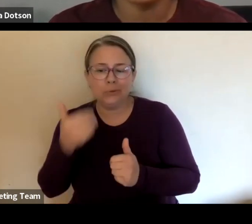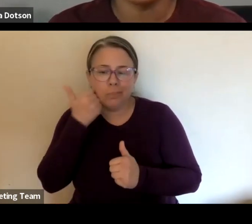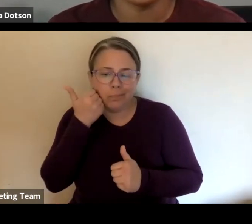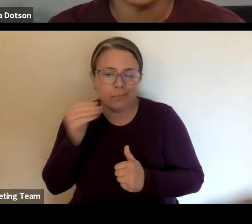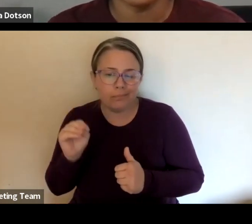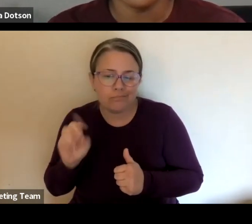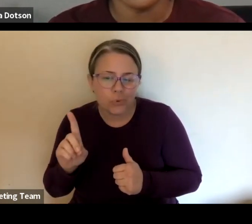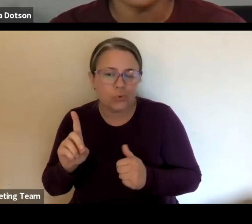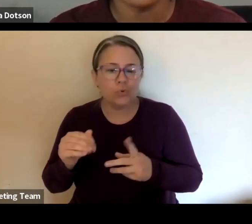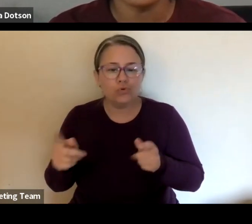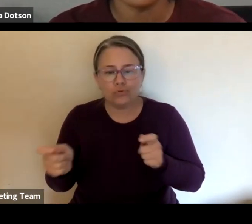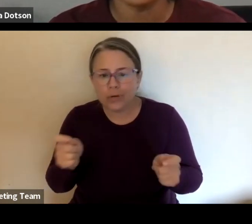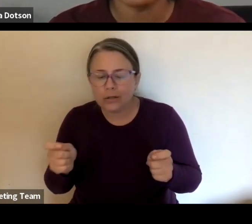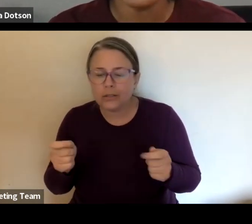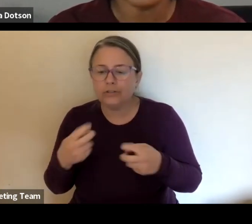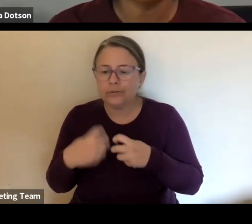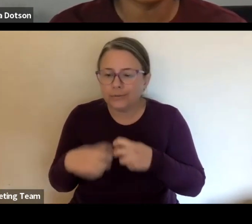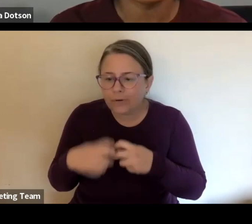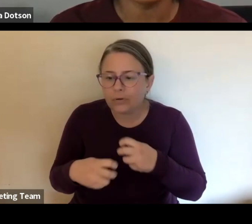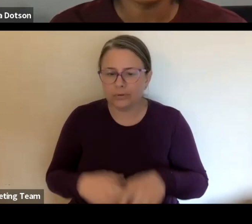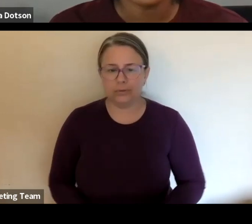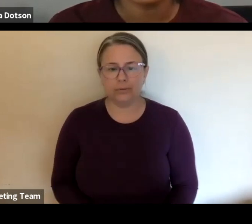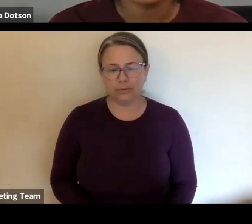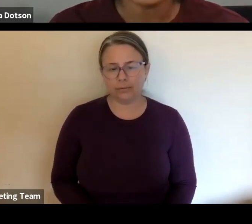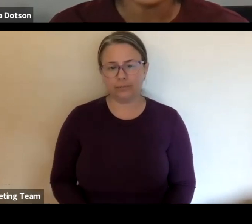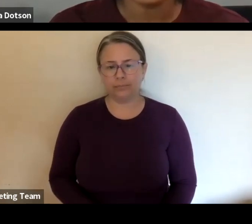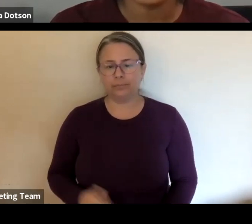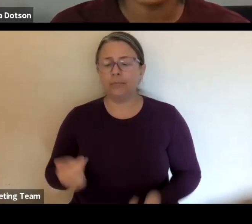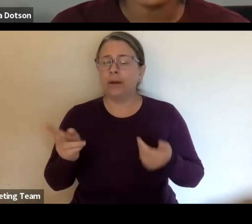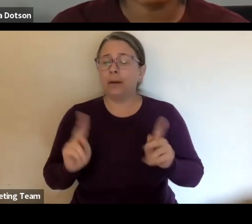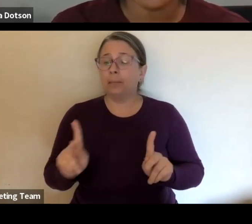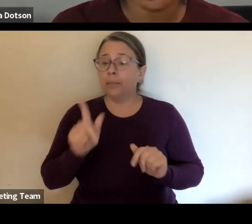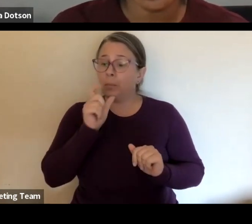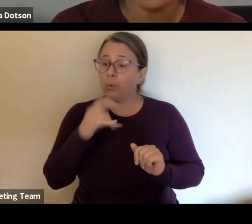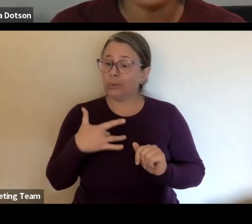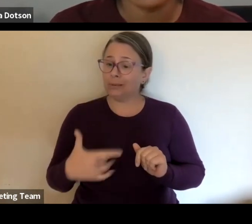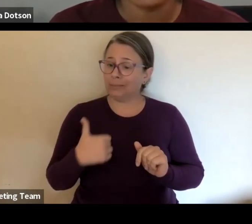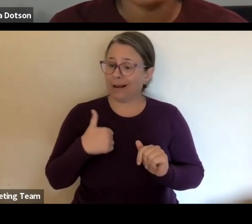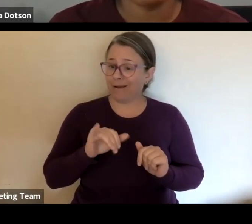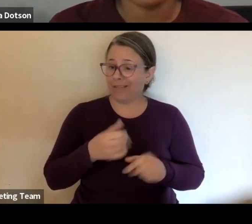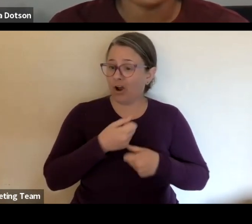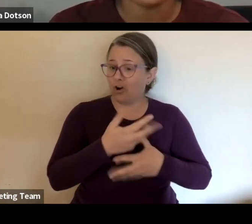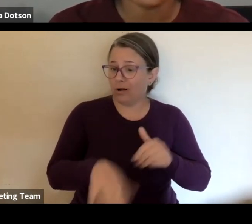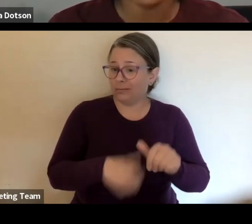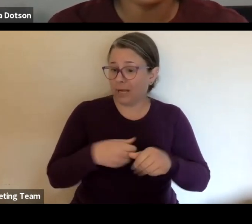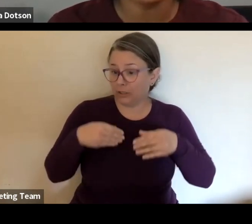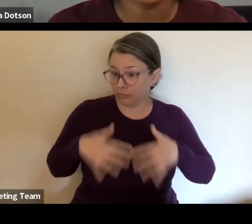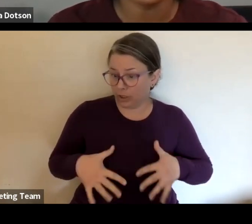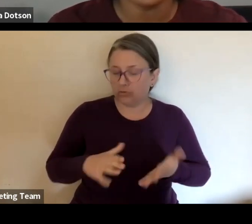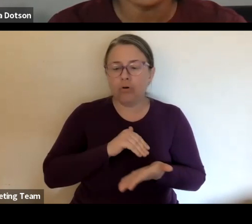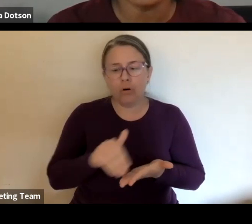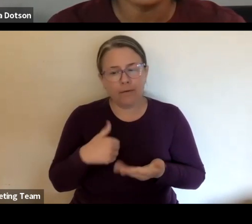depression tend to have distinct clinical symptoms. So they might have more executive